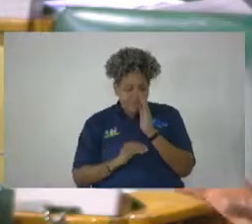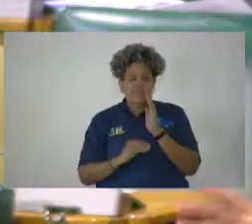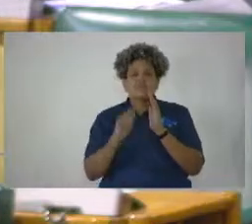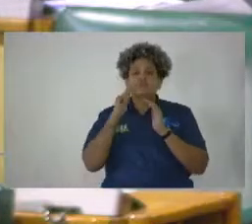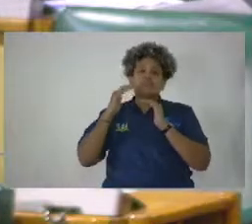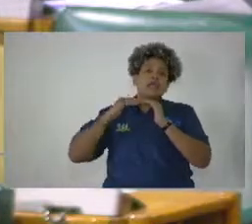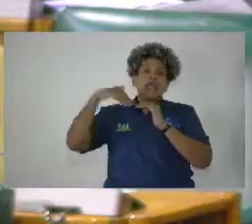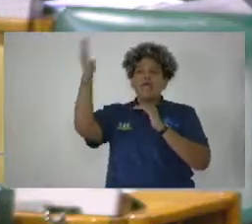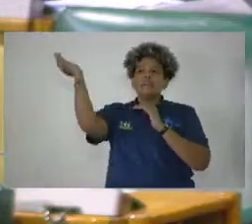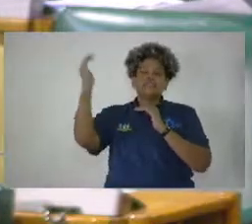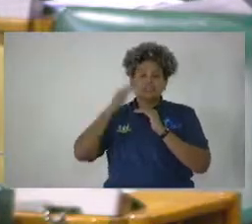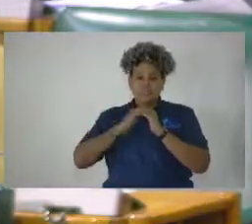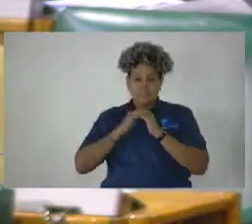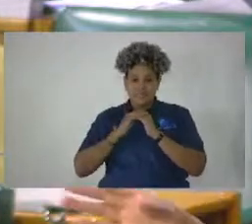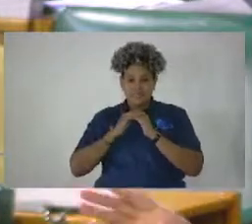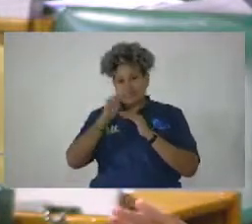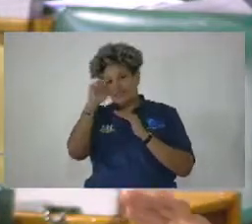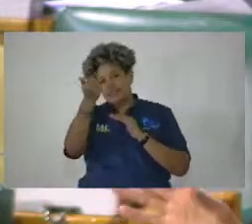exceeds